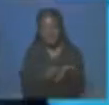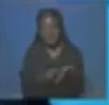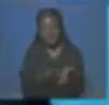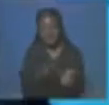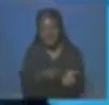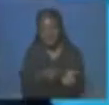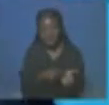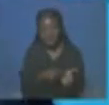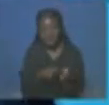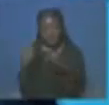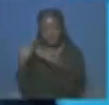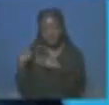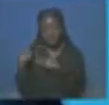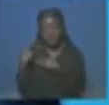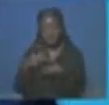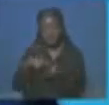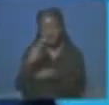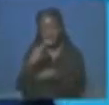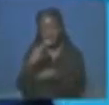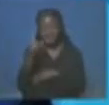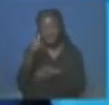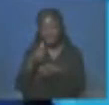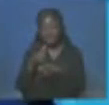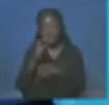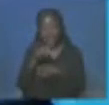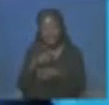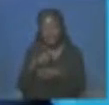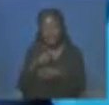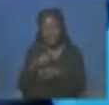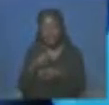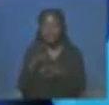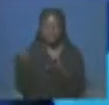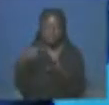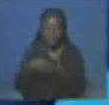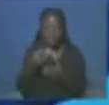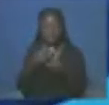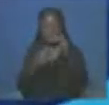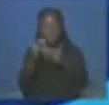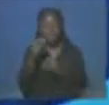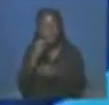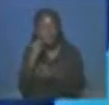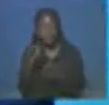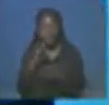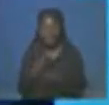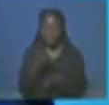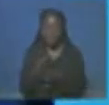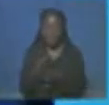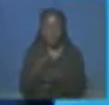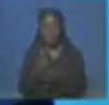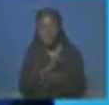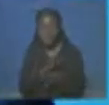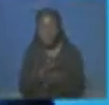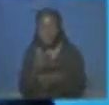these climate risks, including the need to regularly rebuild homes, businesses, and infrastructure